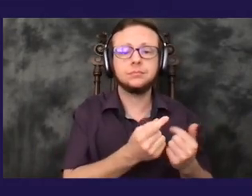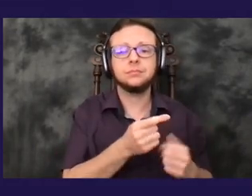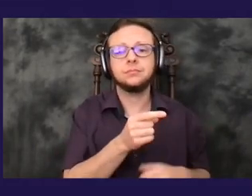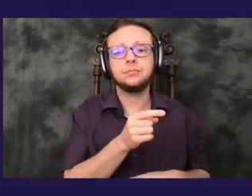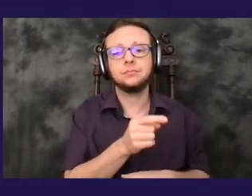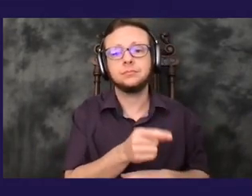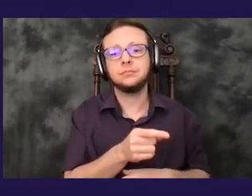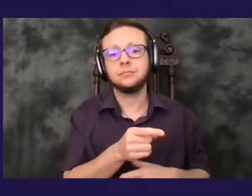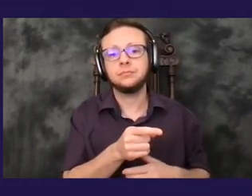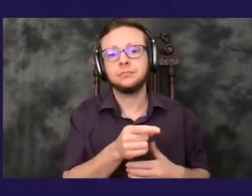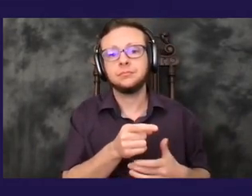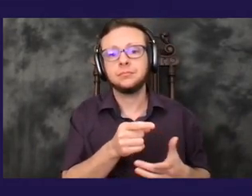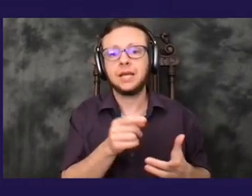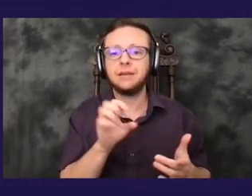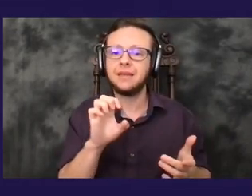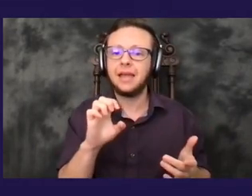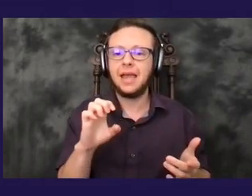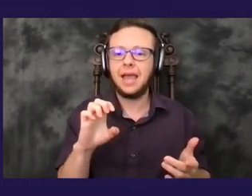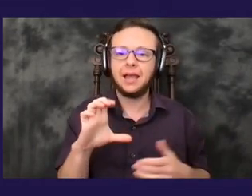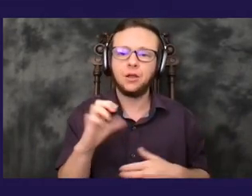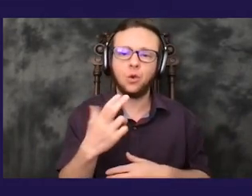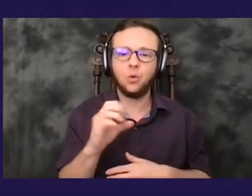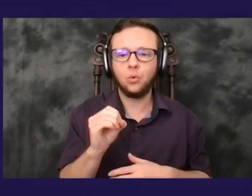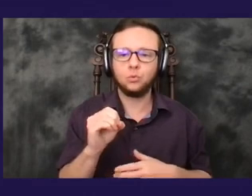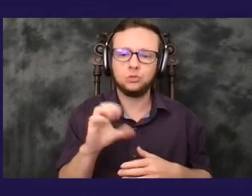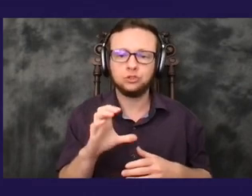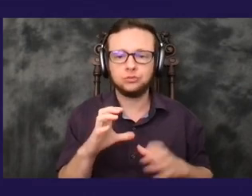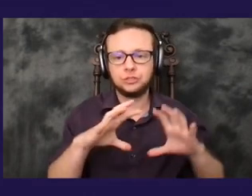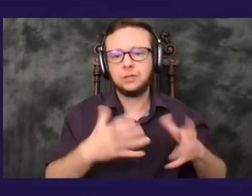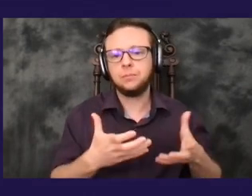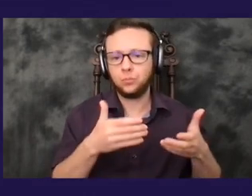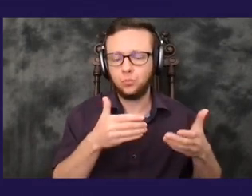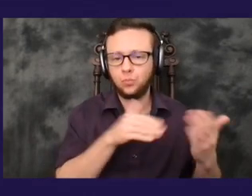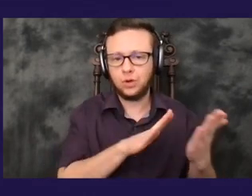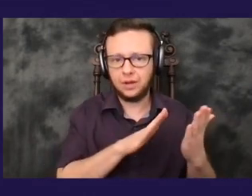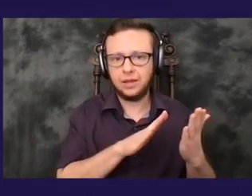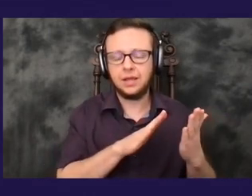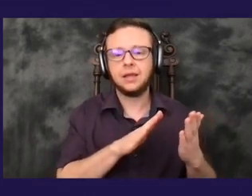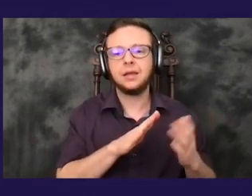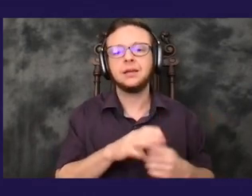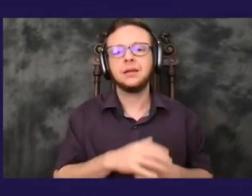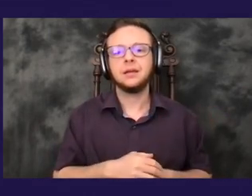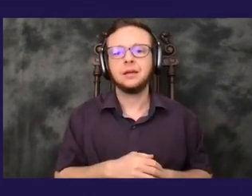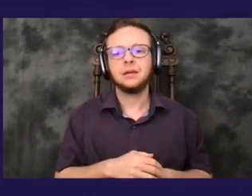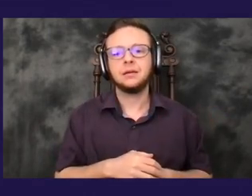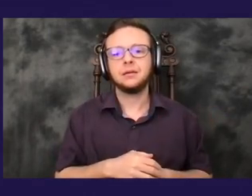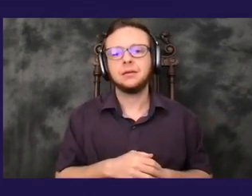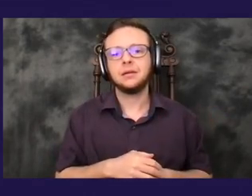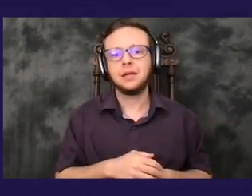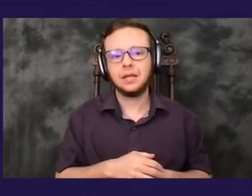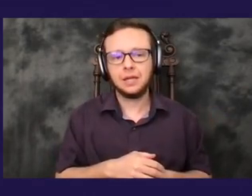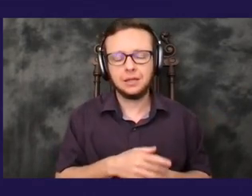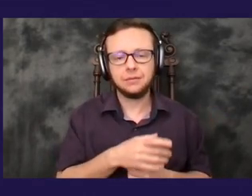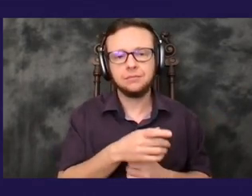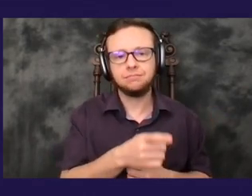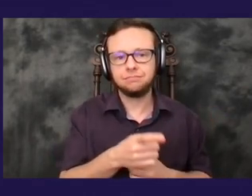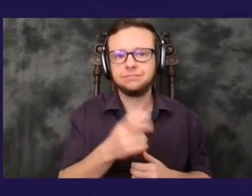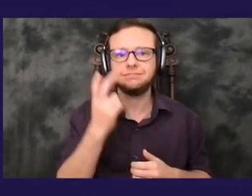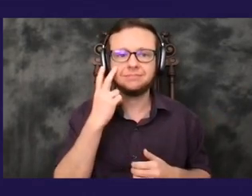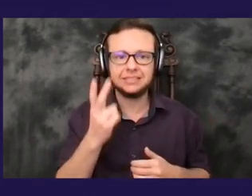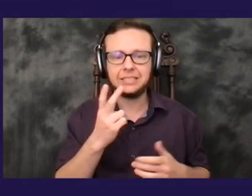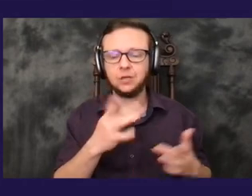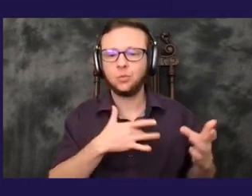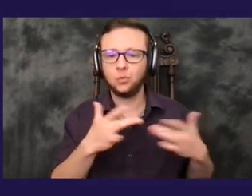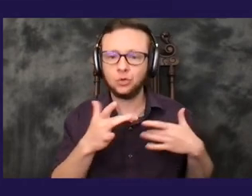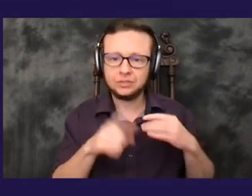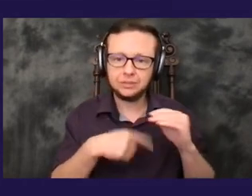echo chamber kind of way, have spun up against, worries about what the public health initiative is all